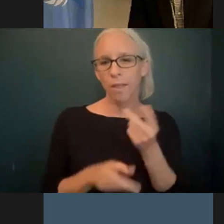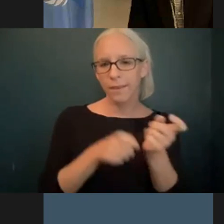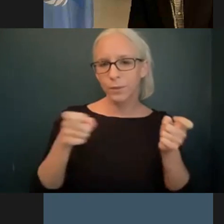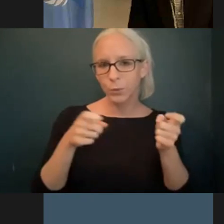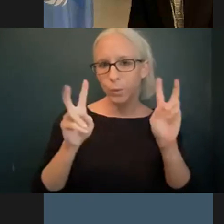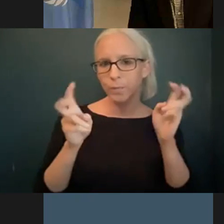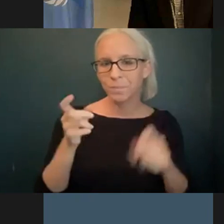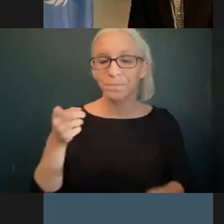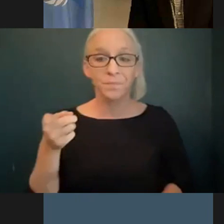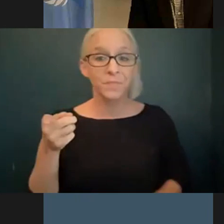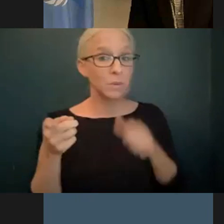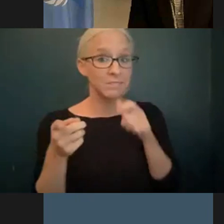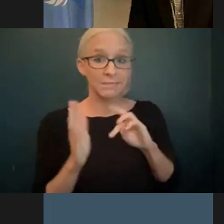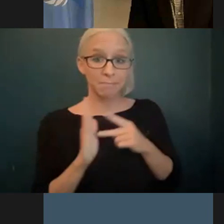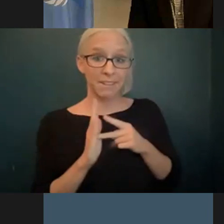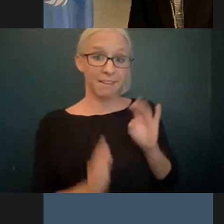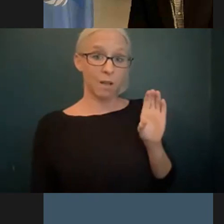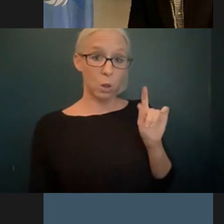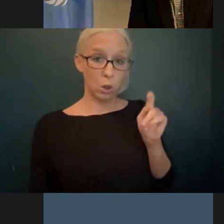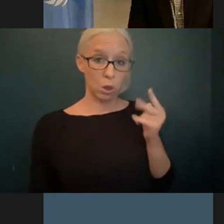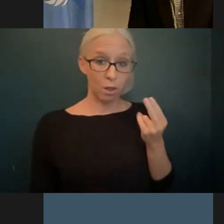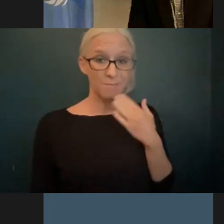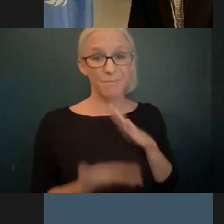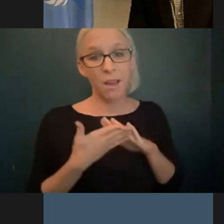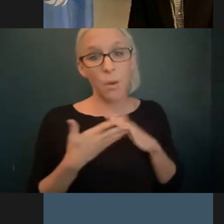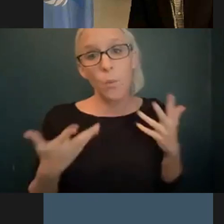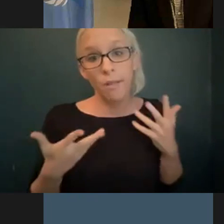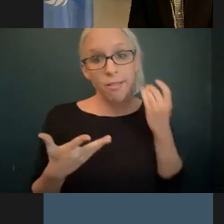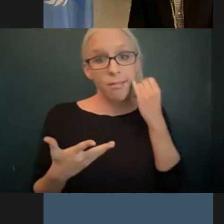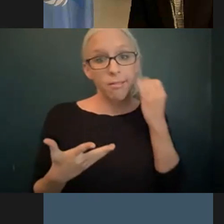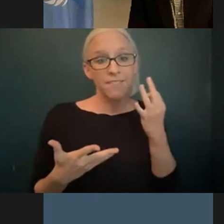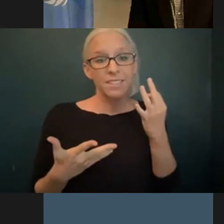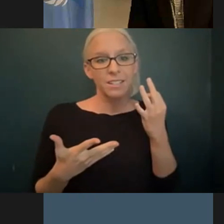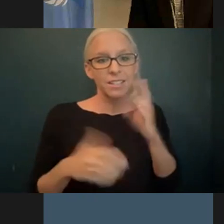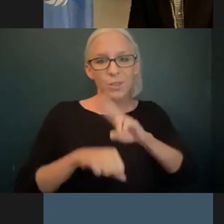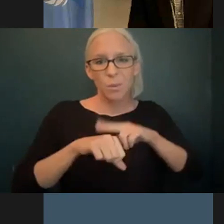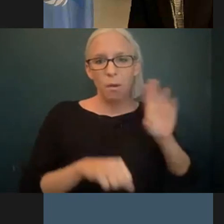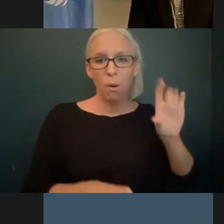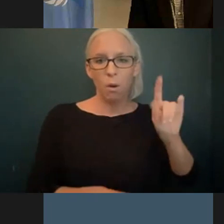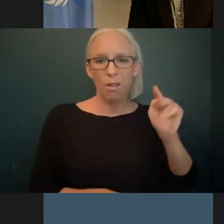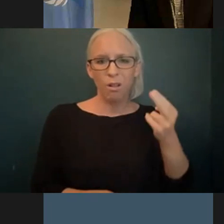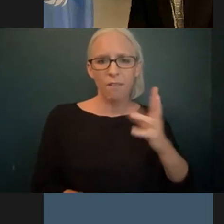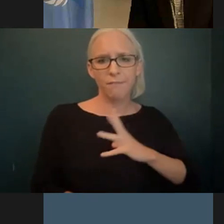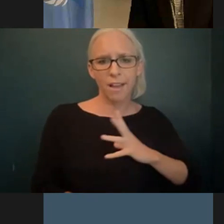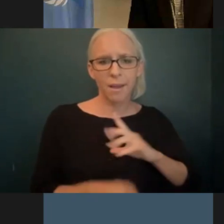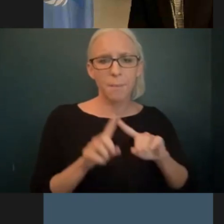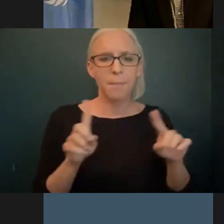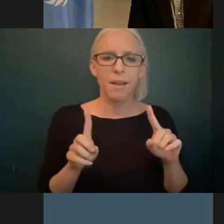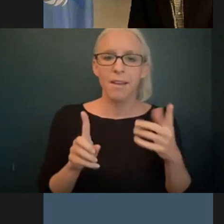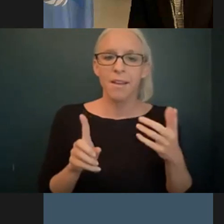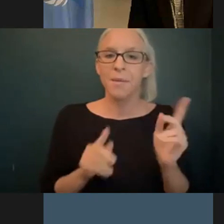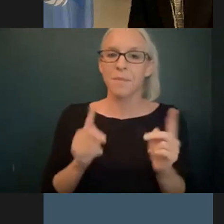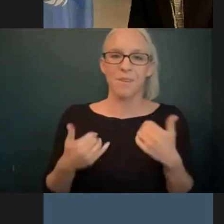doesn't mean that the cloth mask was necessarily bad. No, I mean, if it's a regular cloth mask, those work fine, but people are just poorly wearing,